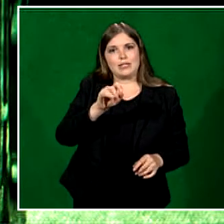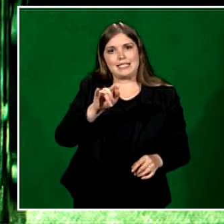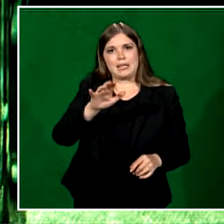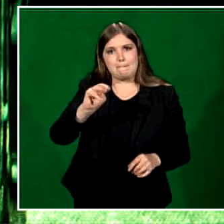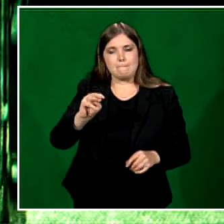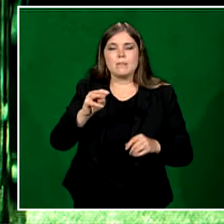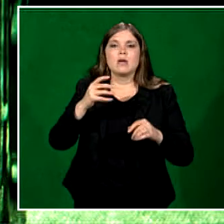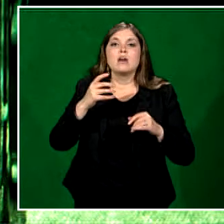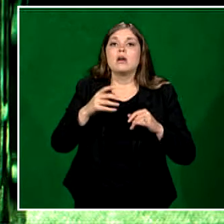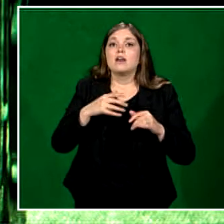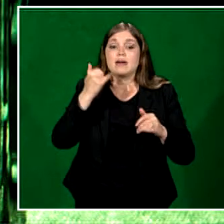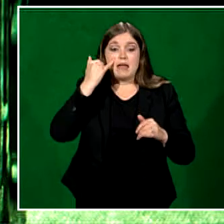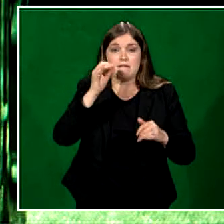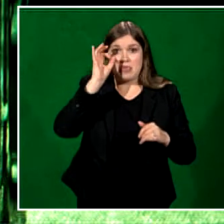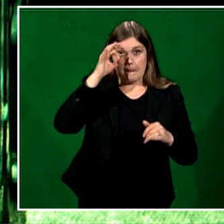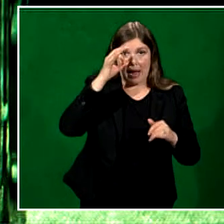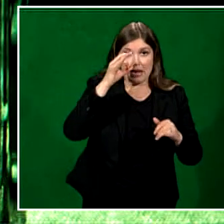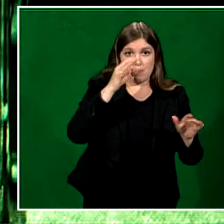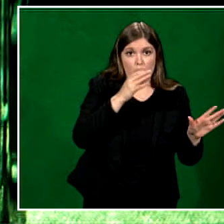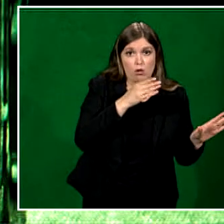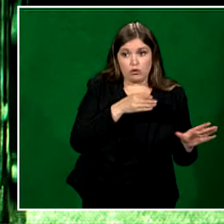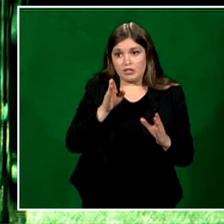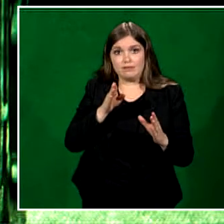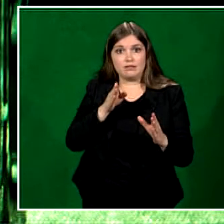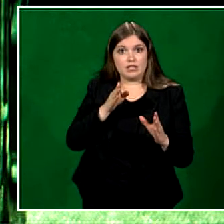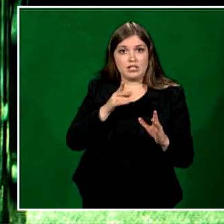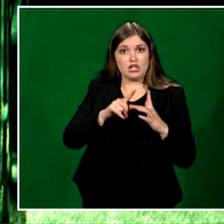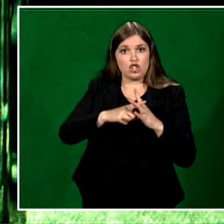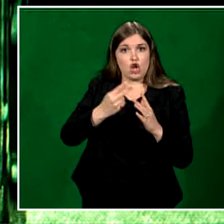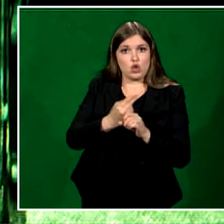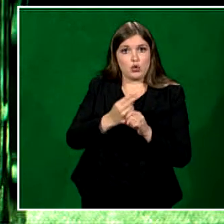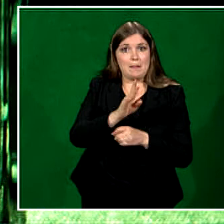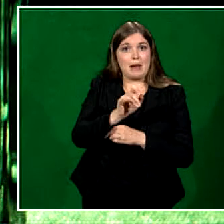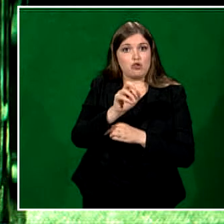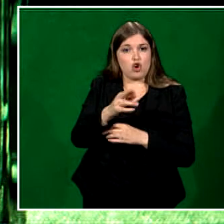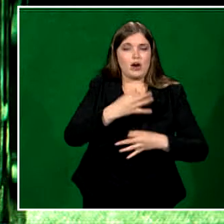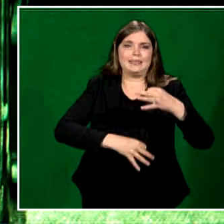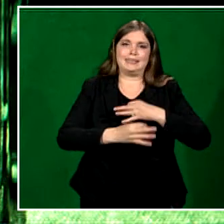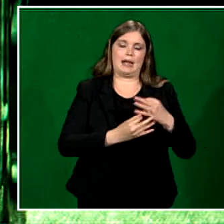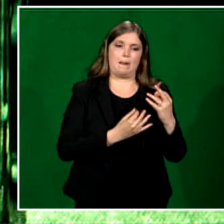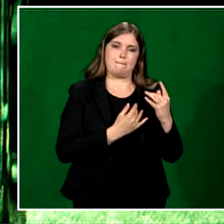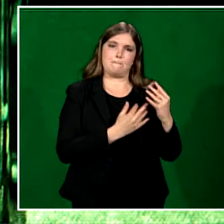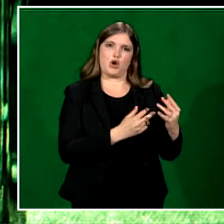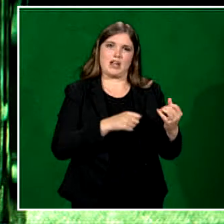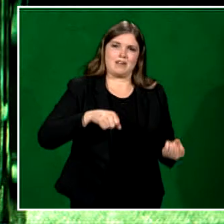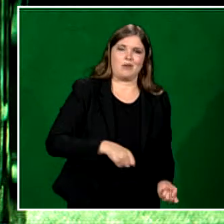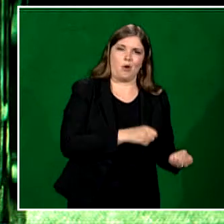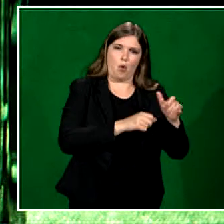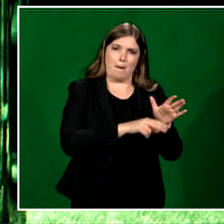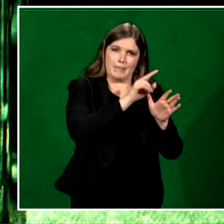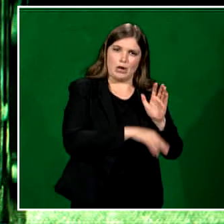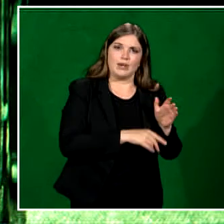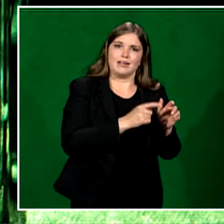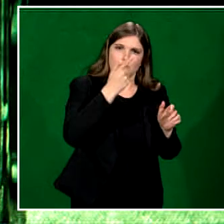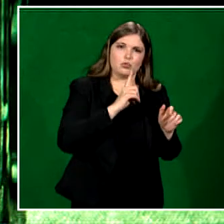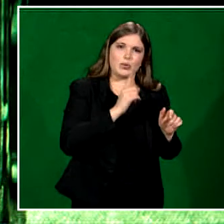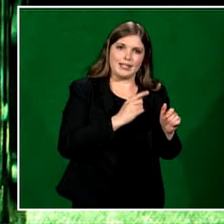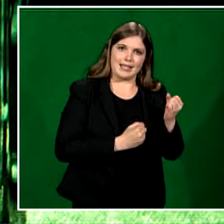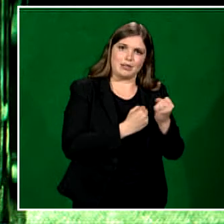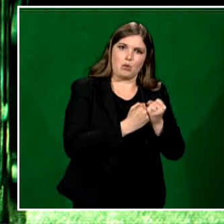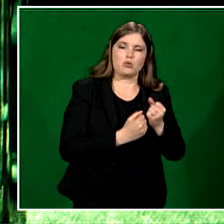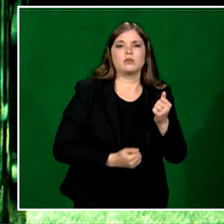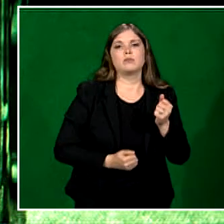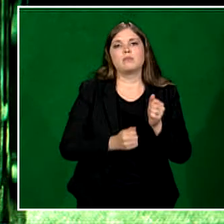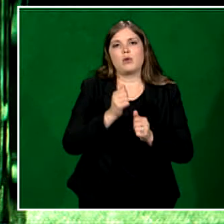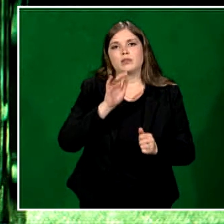the pineapple waste stream shifts toward biochar instead of burning or burying, as I think that can also support and bolster your